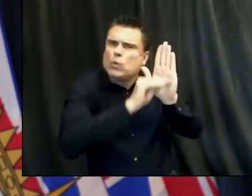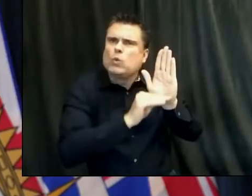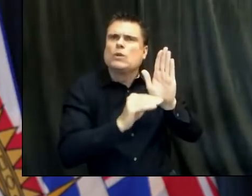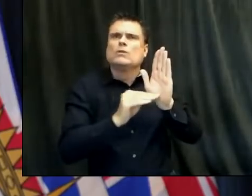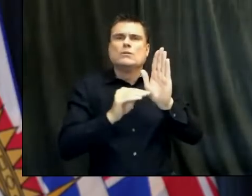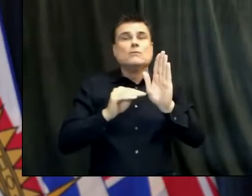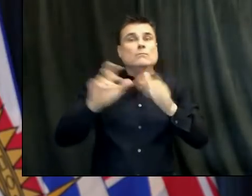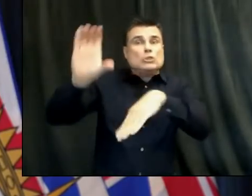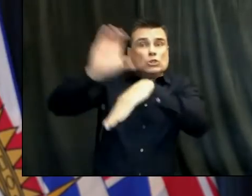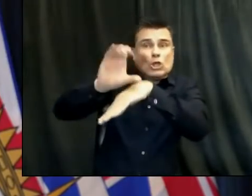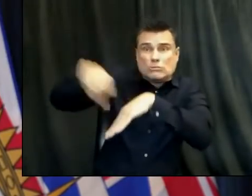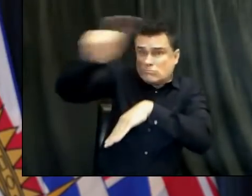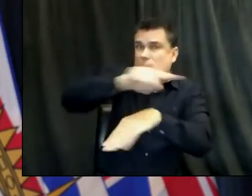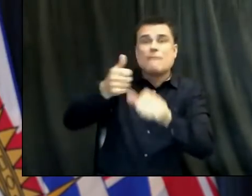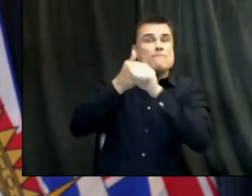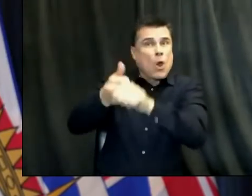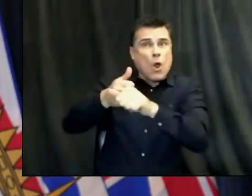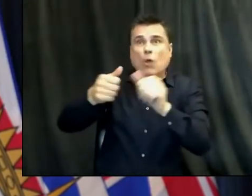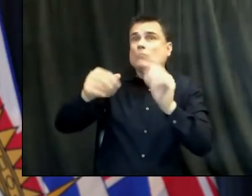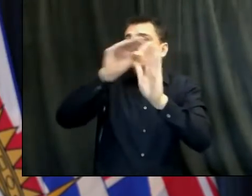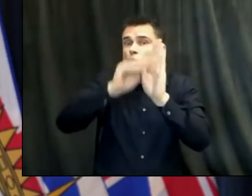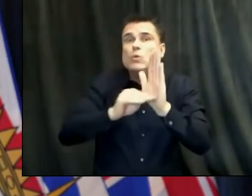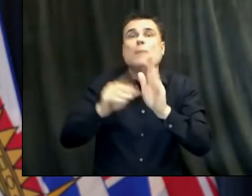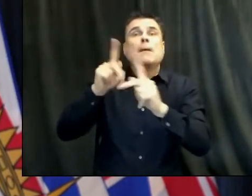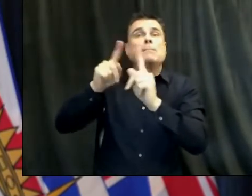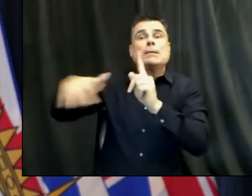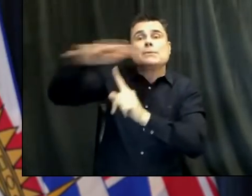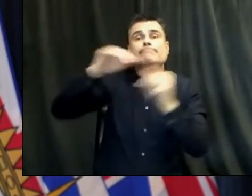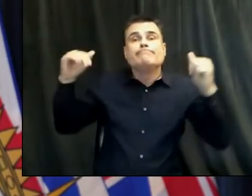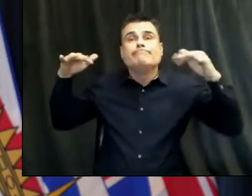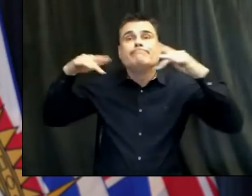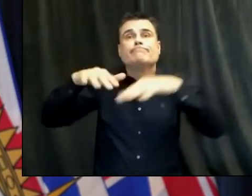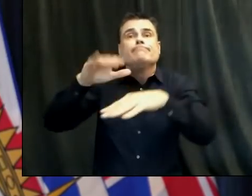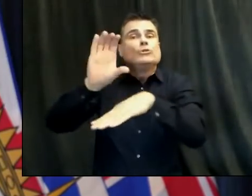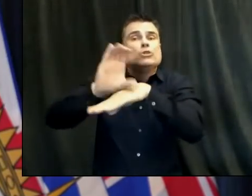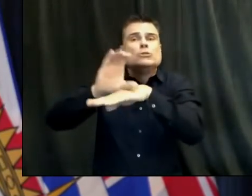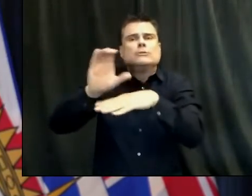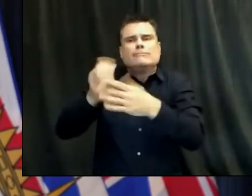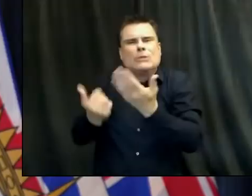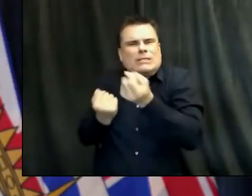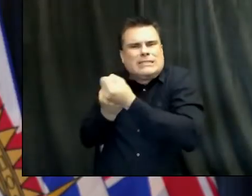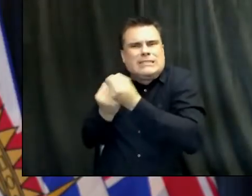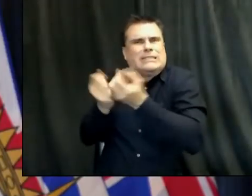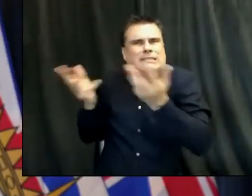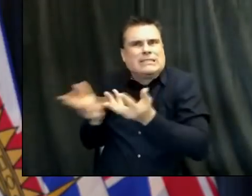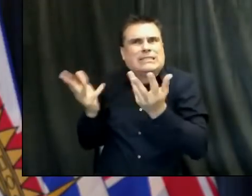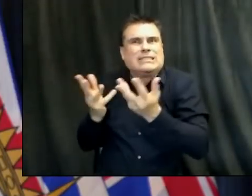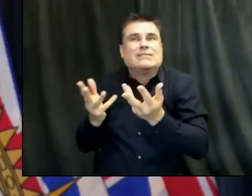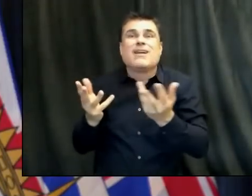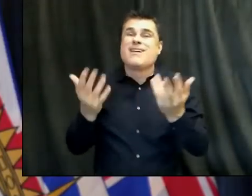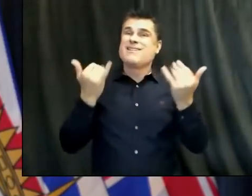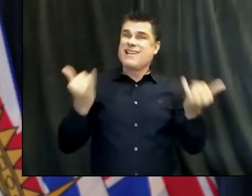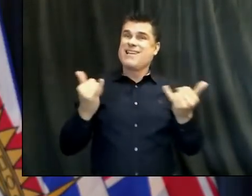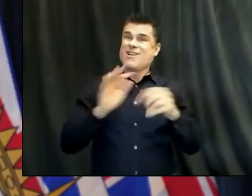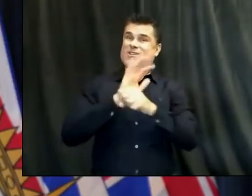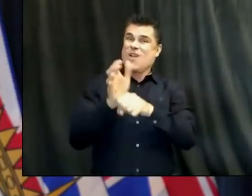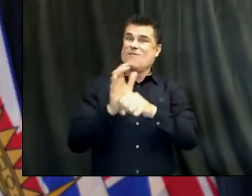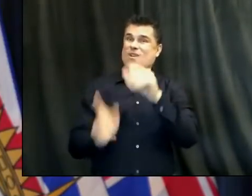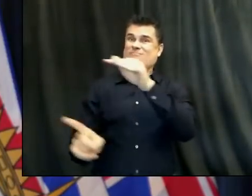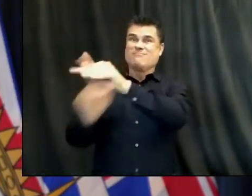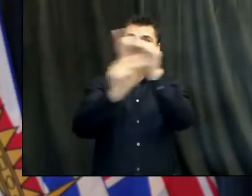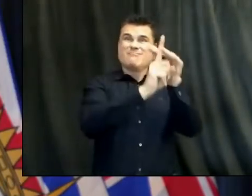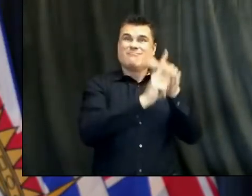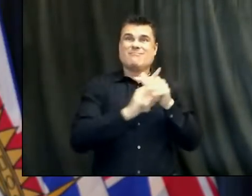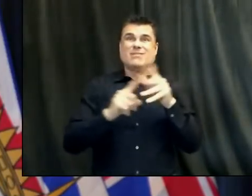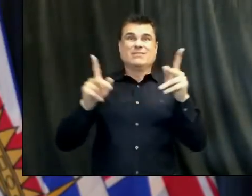congregants at this time of need, because it is a most uncertain and frustrating and challenging